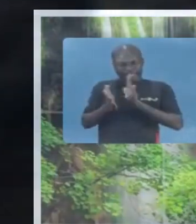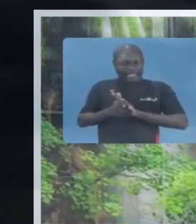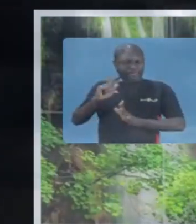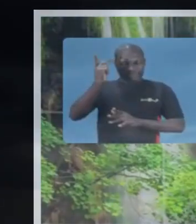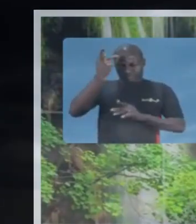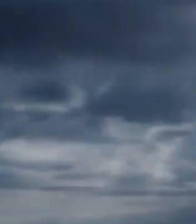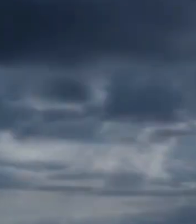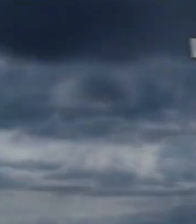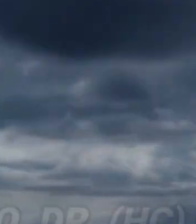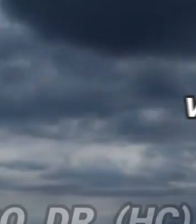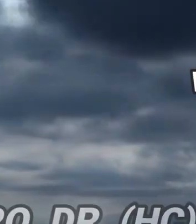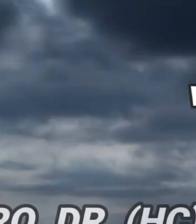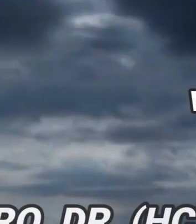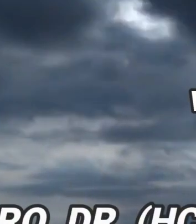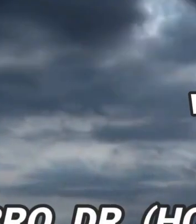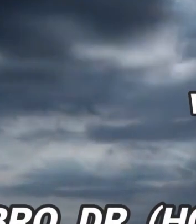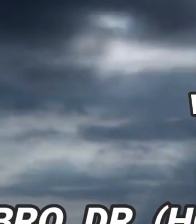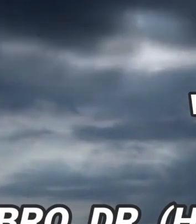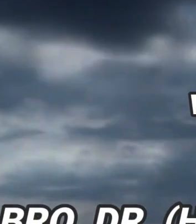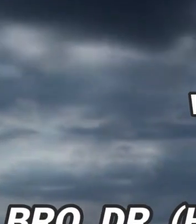other politicians.